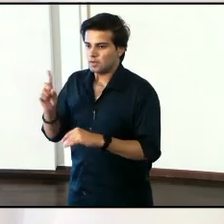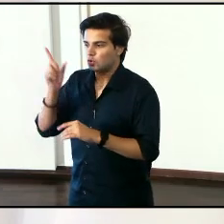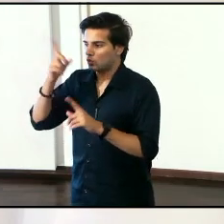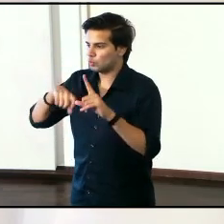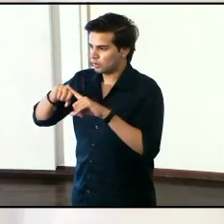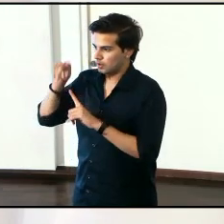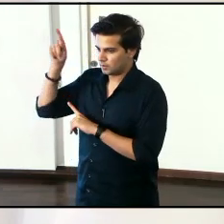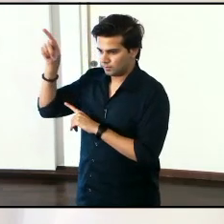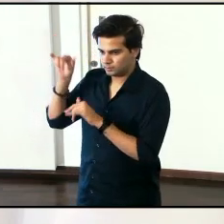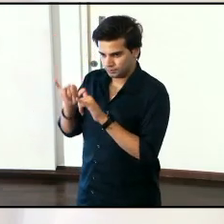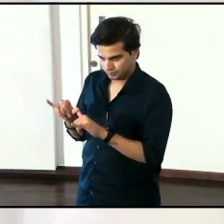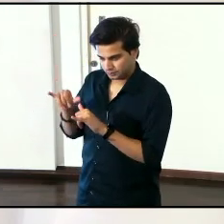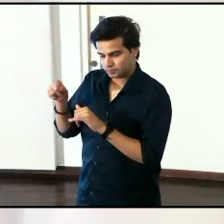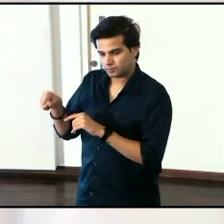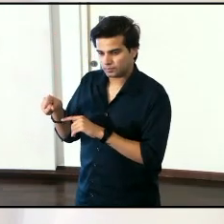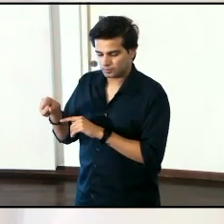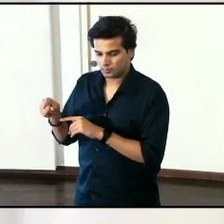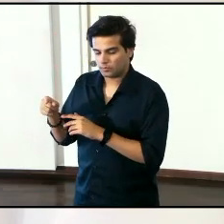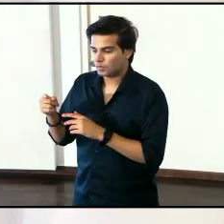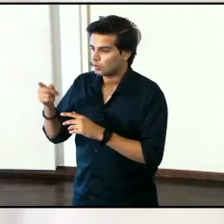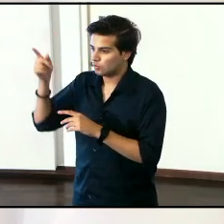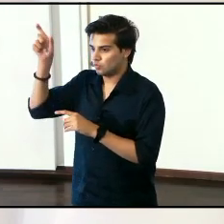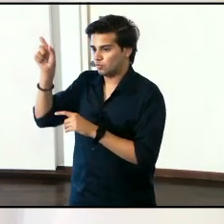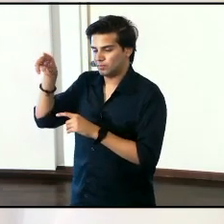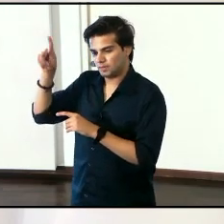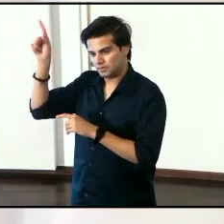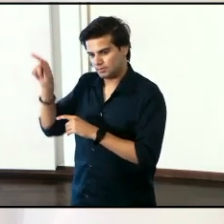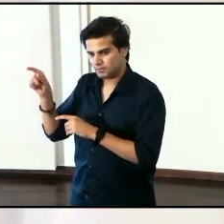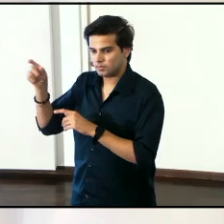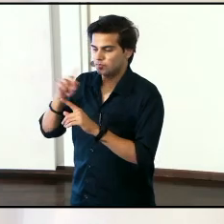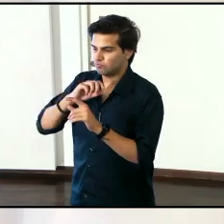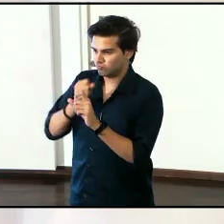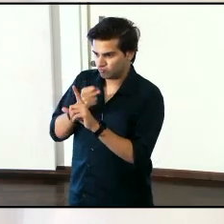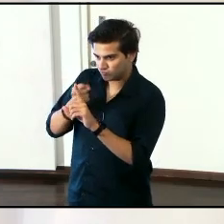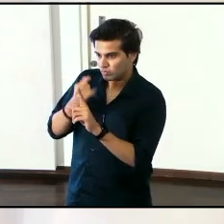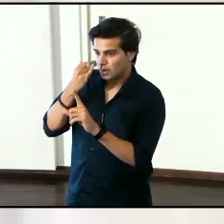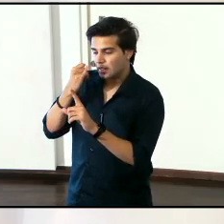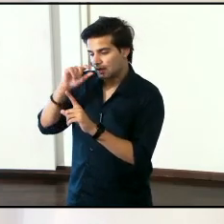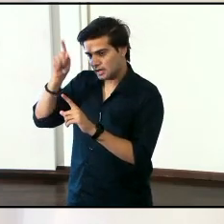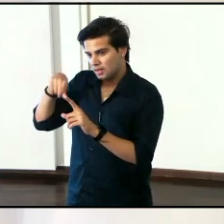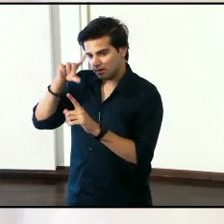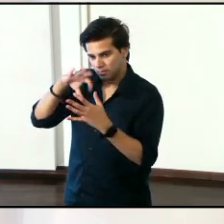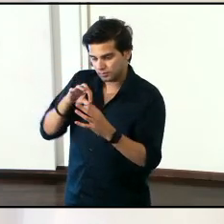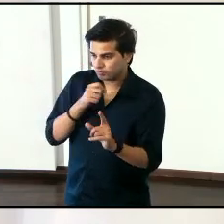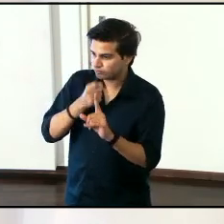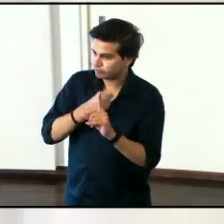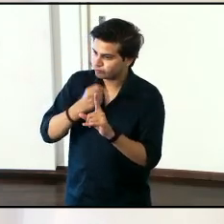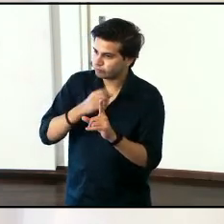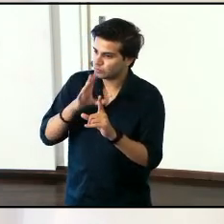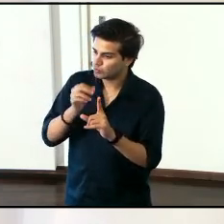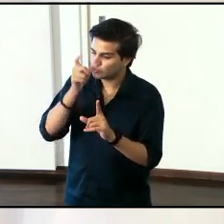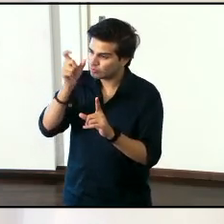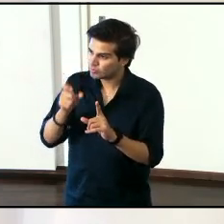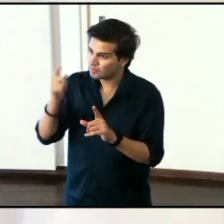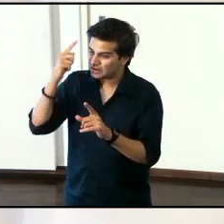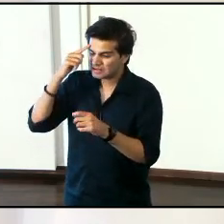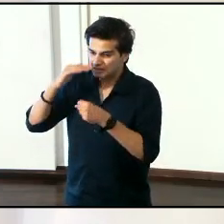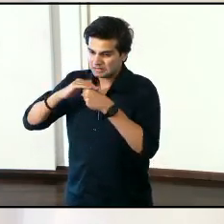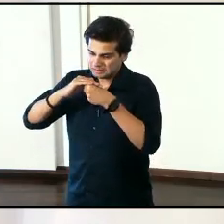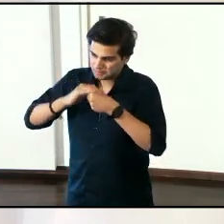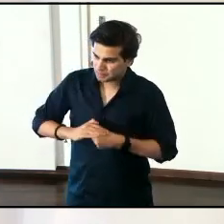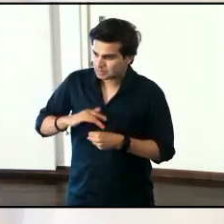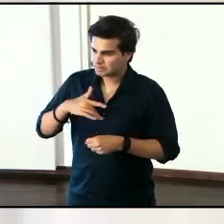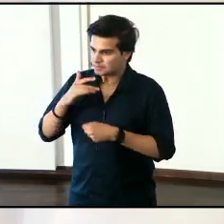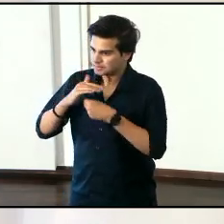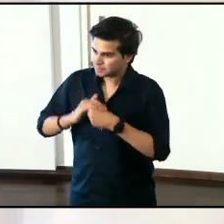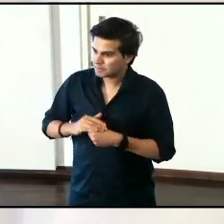who has been involved in a lot of pro-Palestinian work and is utterly depressed about the ways